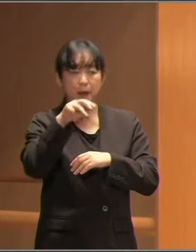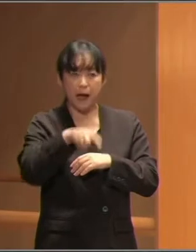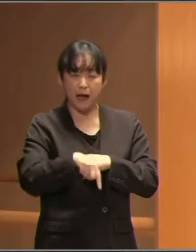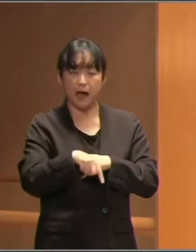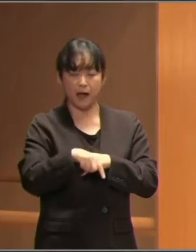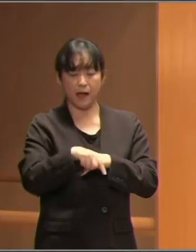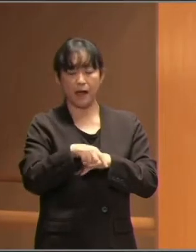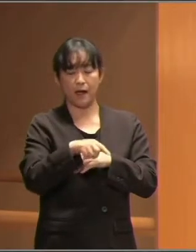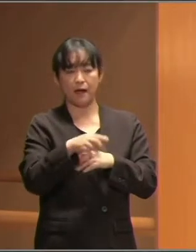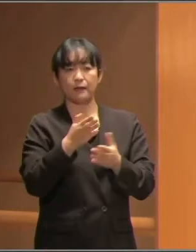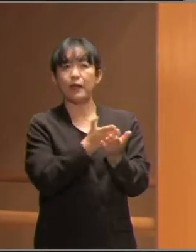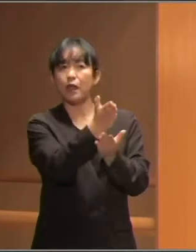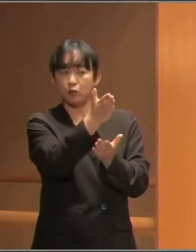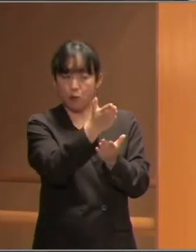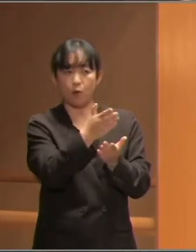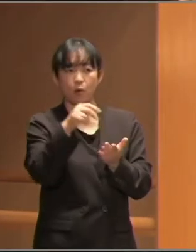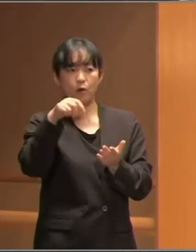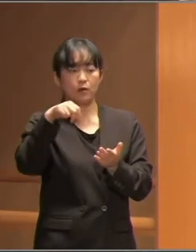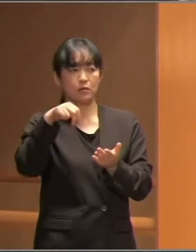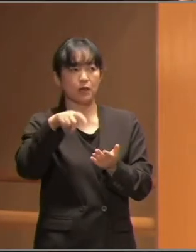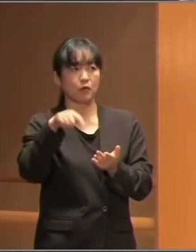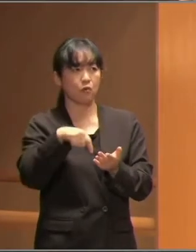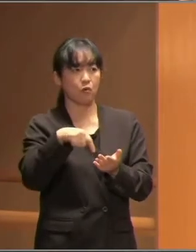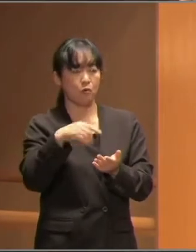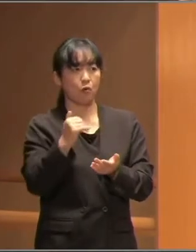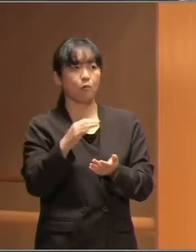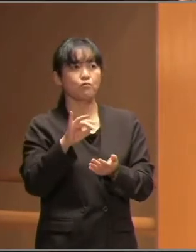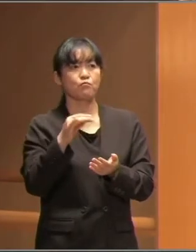first polymer nanocomposite.